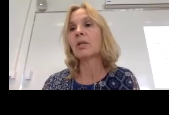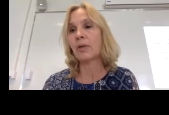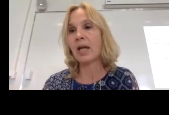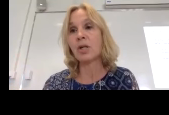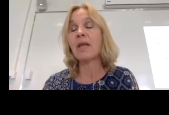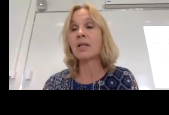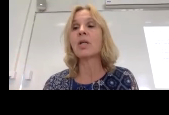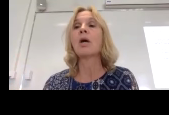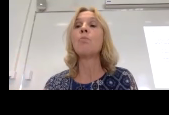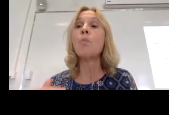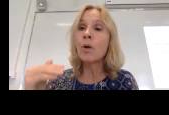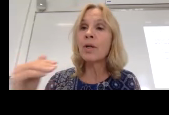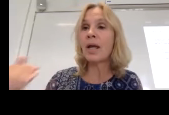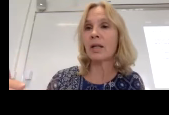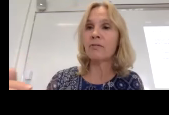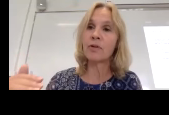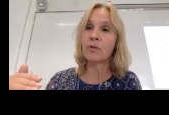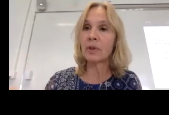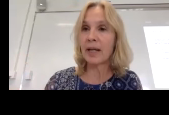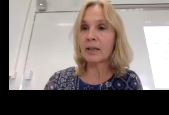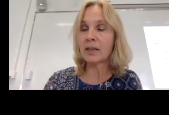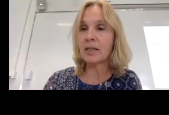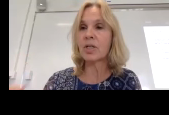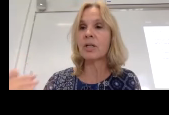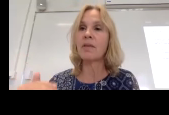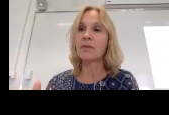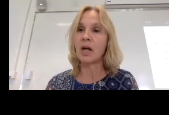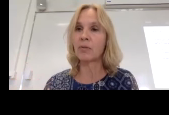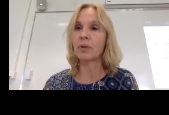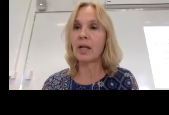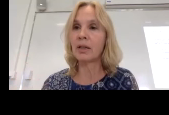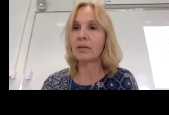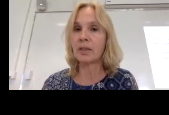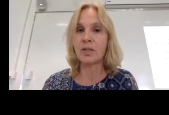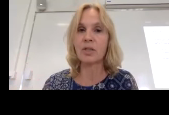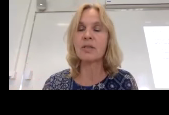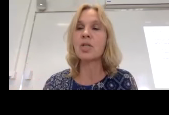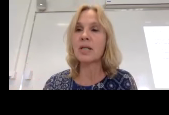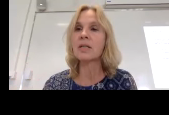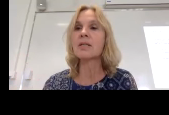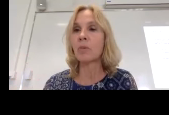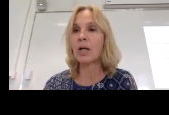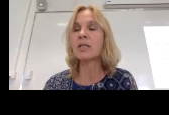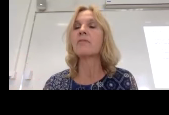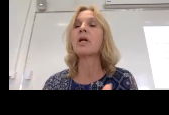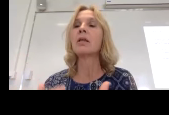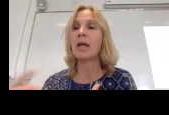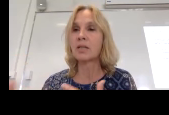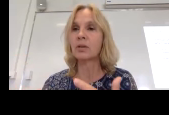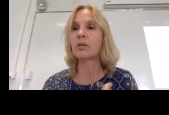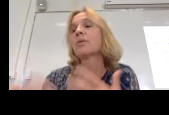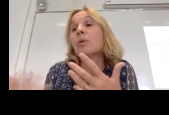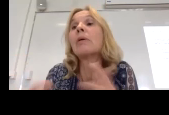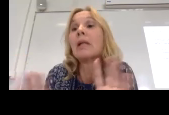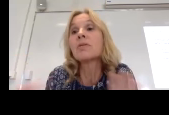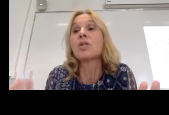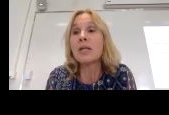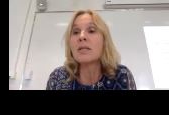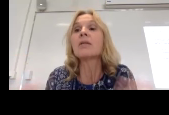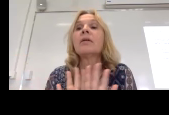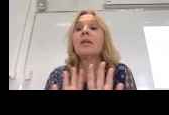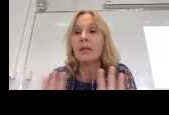shared location. That is more negative for the related condition than the unrelated condition, suggesting some kind of lexical or